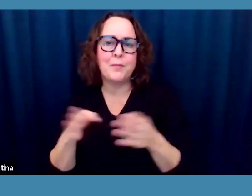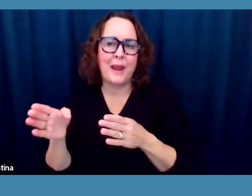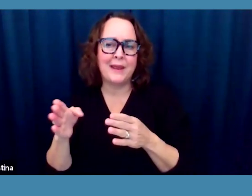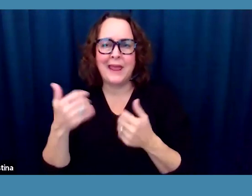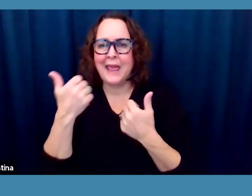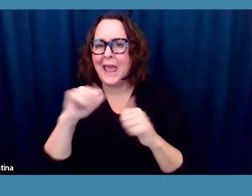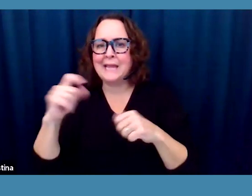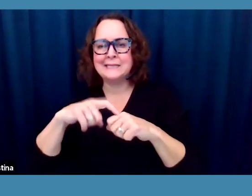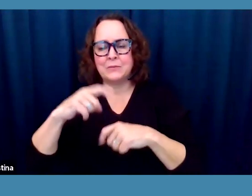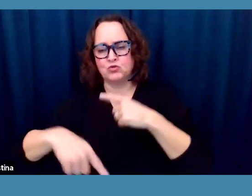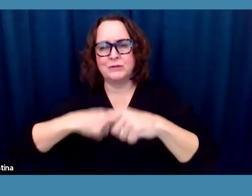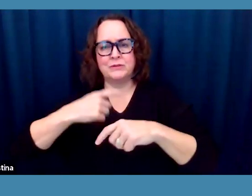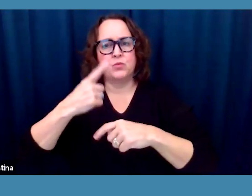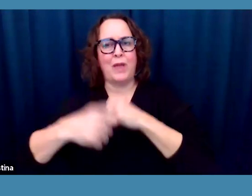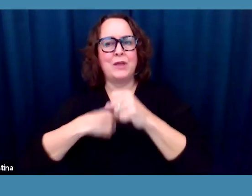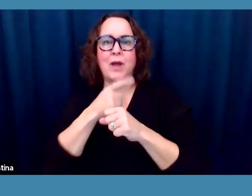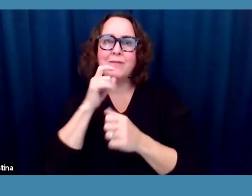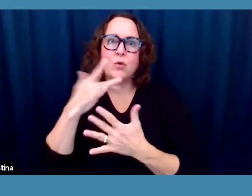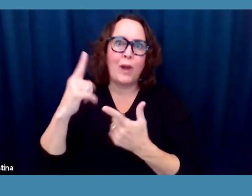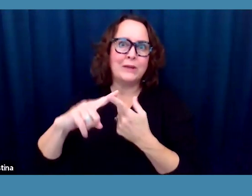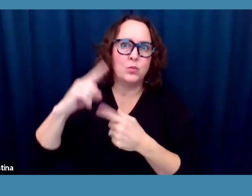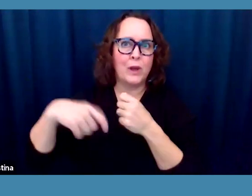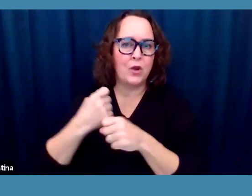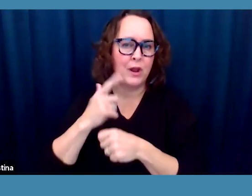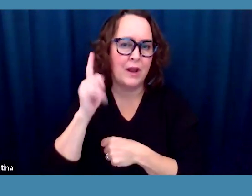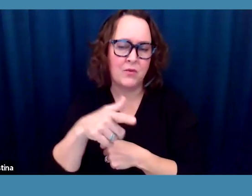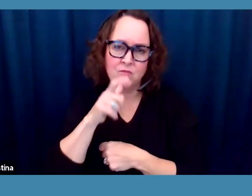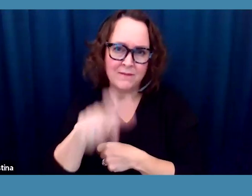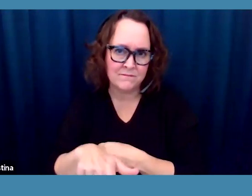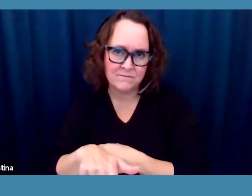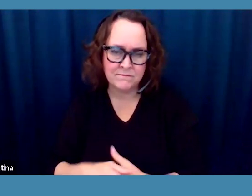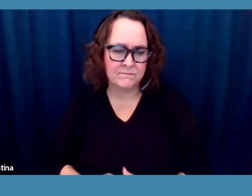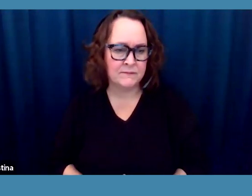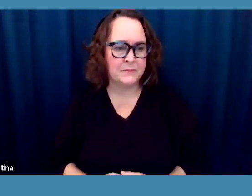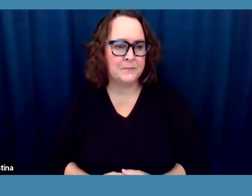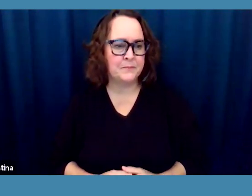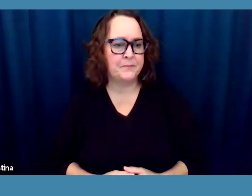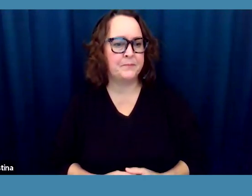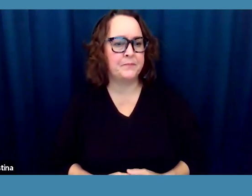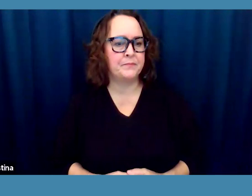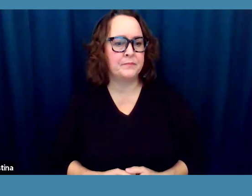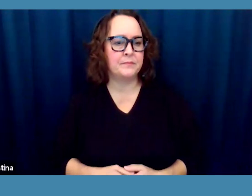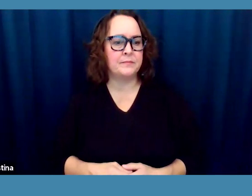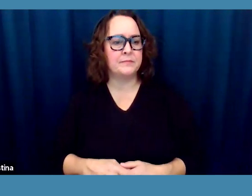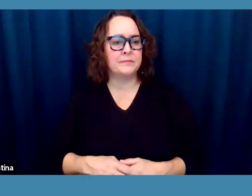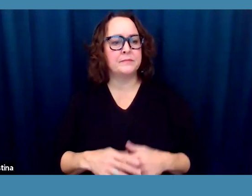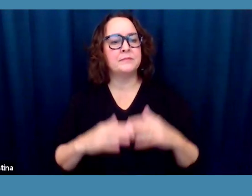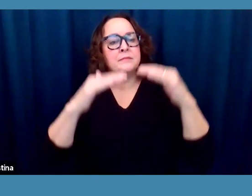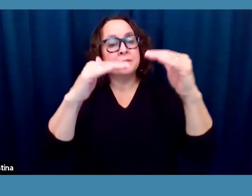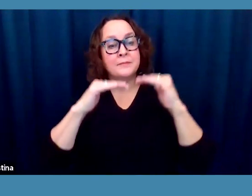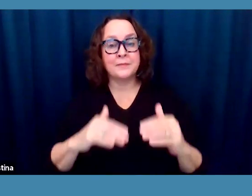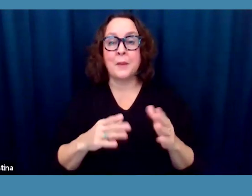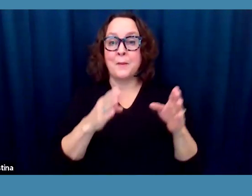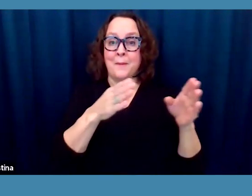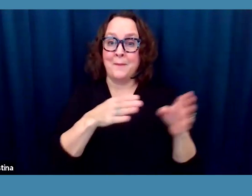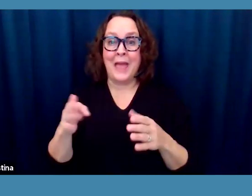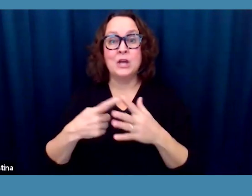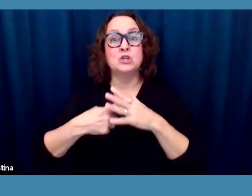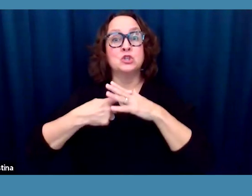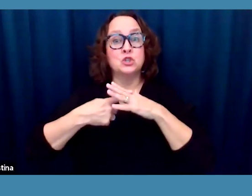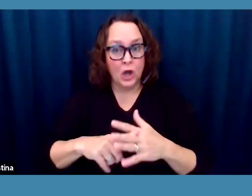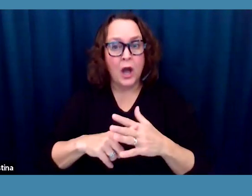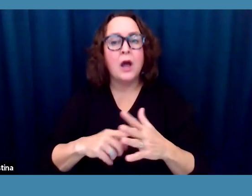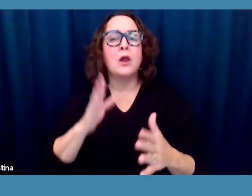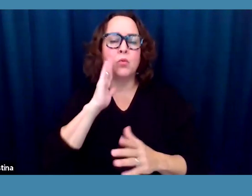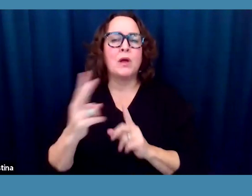So, and then once you're on your plan and you're enrolled, you should start, you are assigned a case manager, and you should start, receiving your